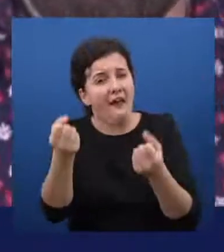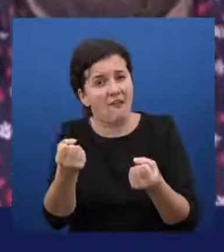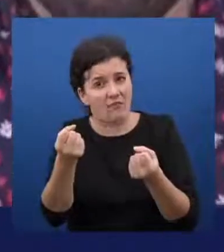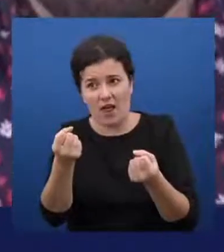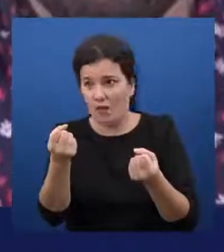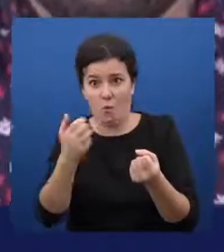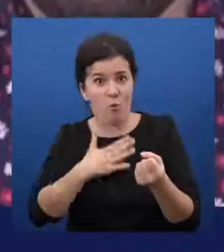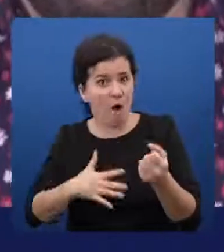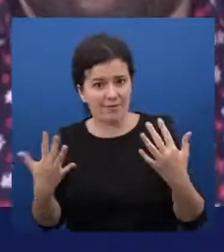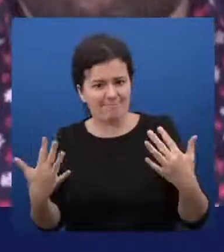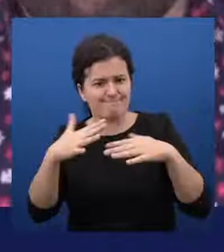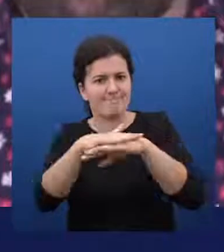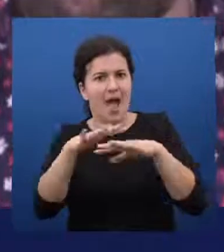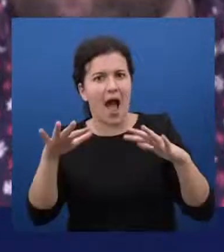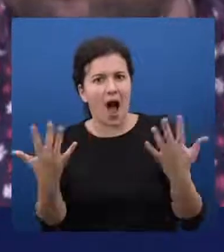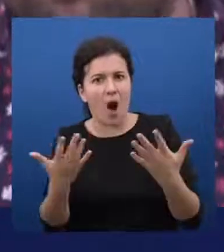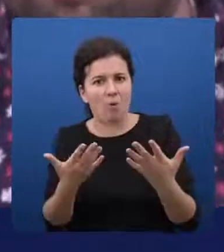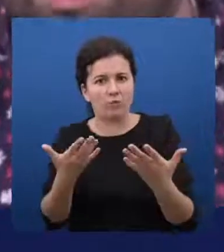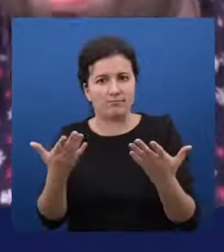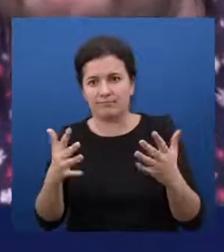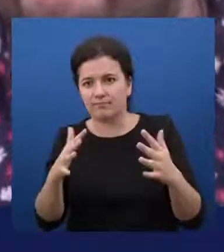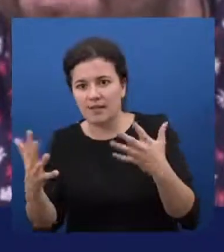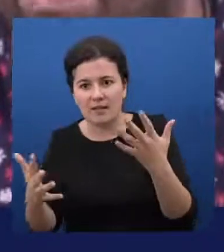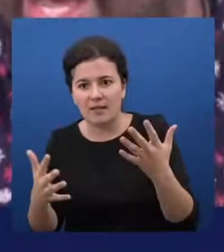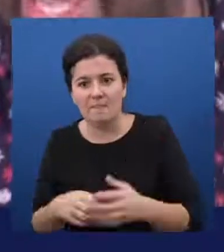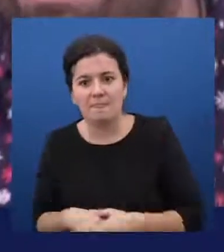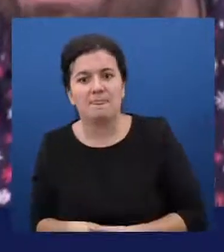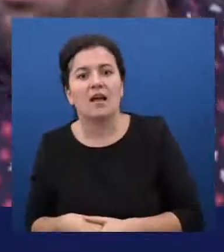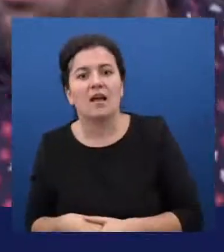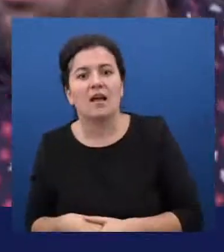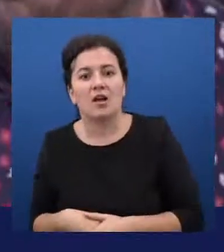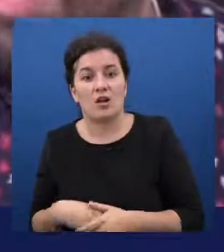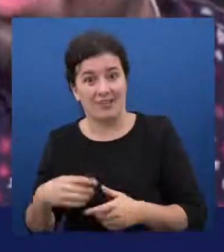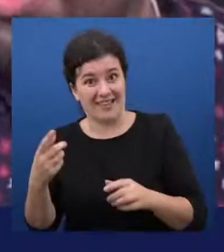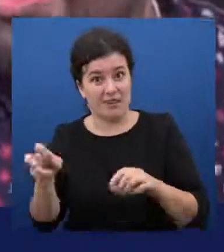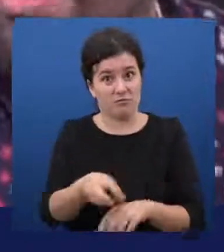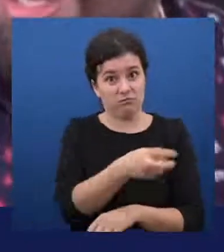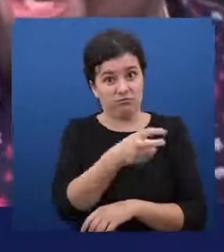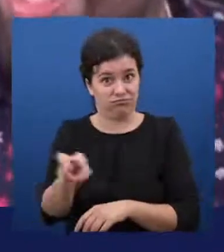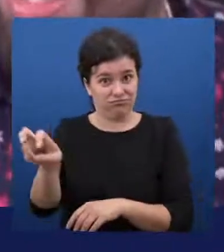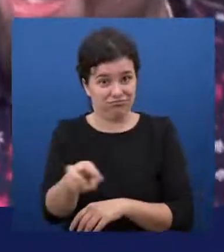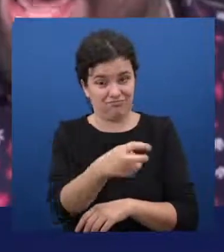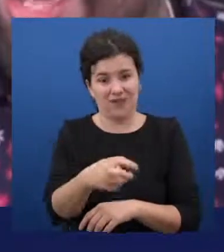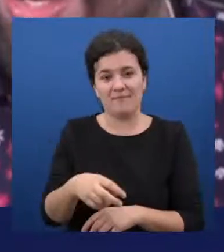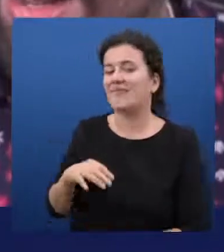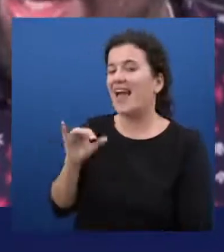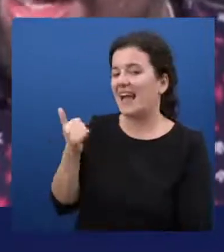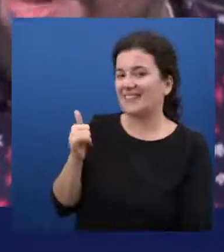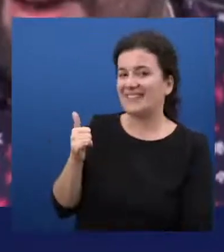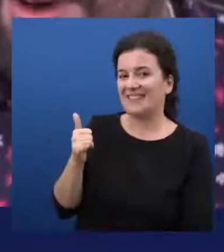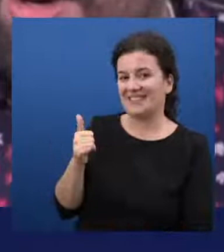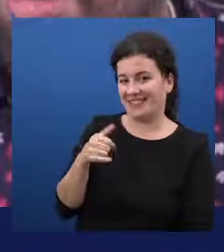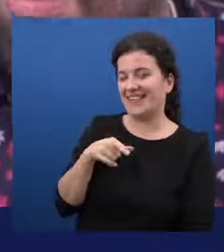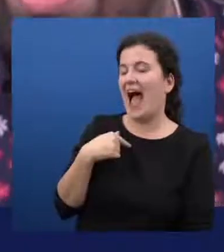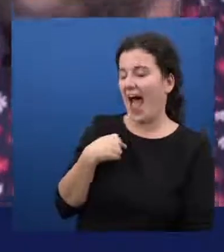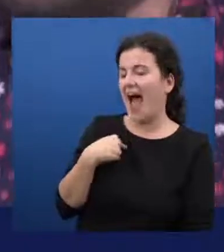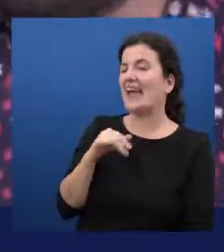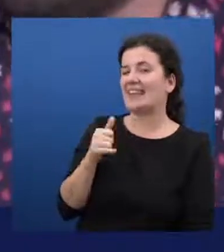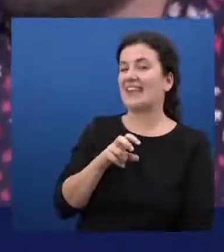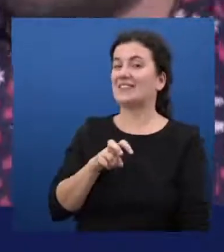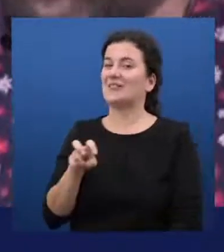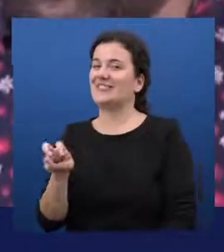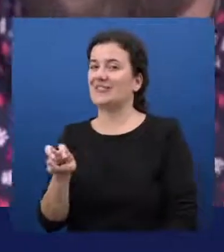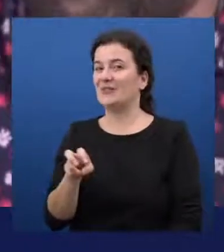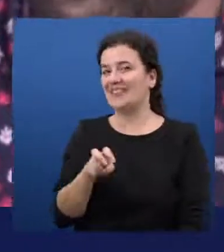from this. Are you asking does Seth swing both ways? Yeah, I think he does. I do. And like, if I were to go back to